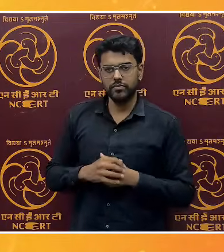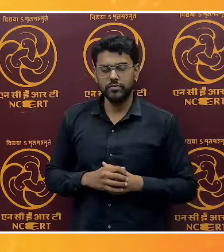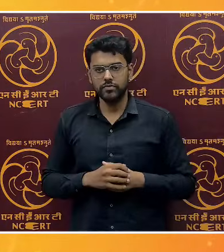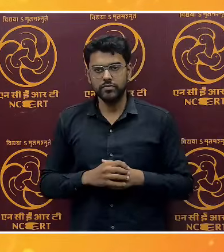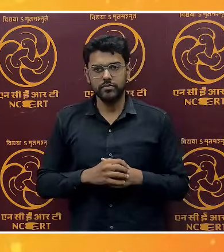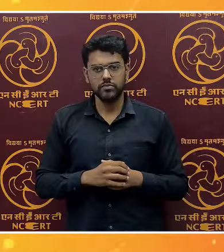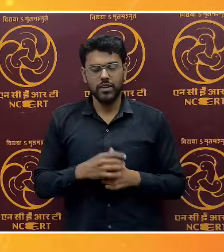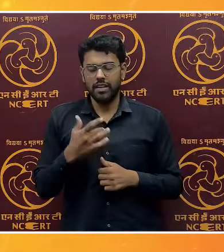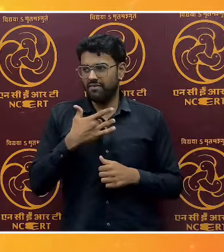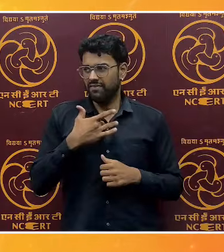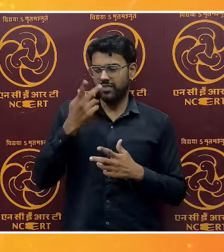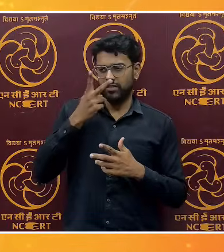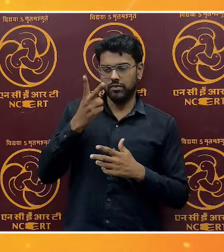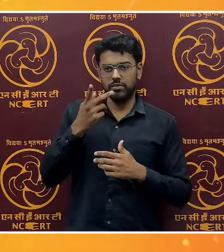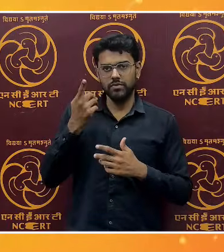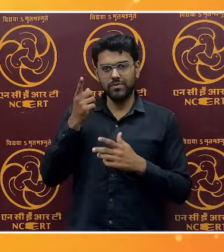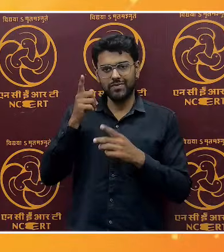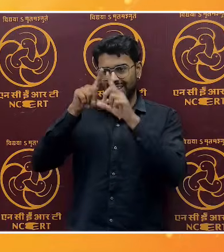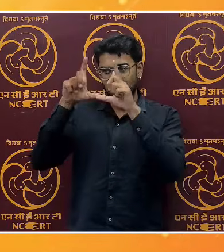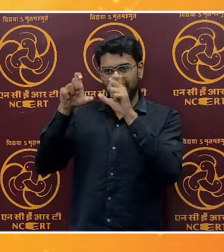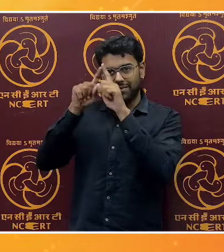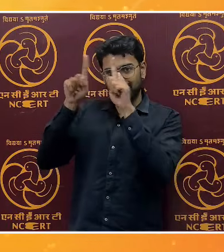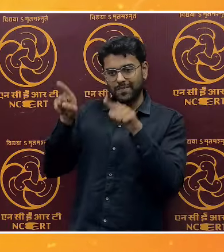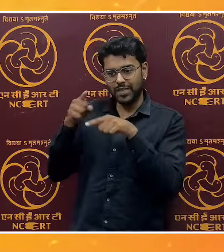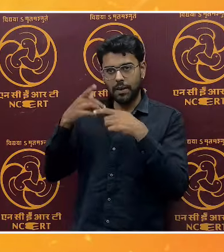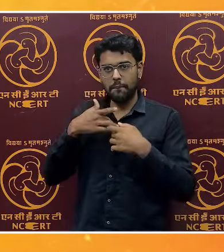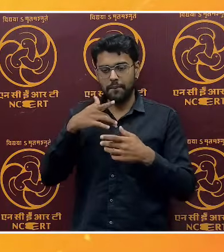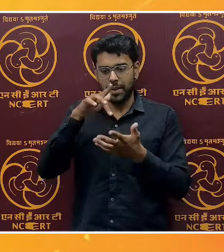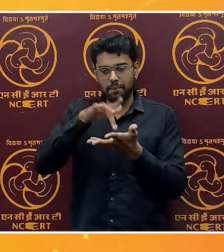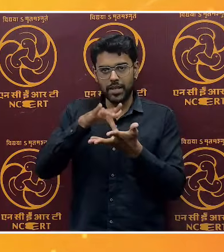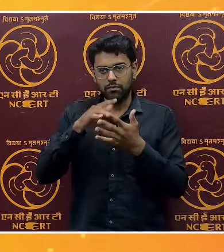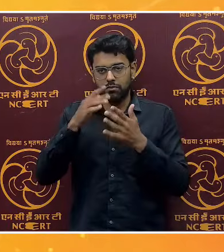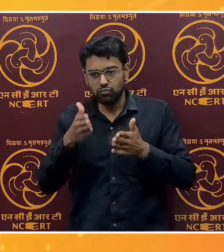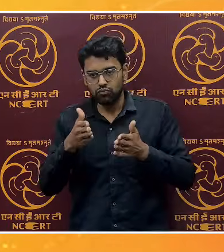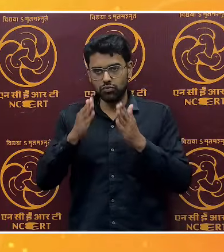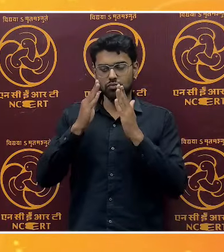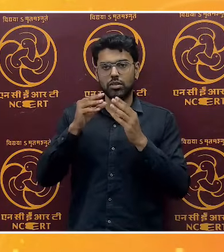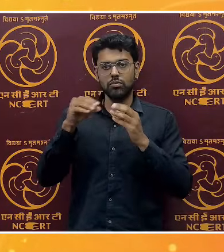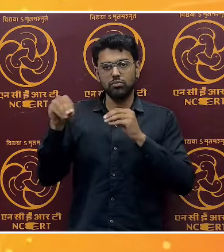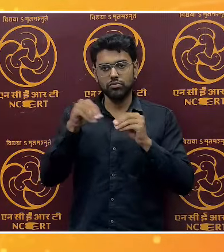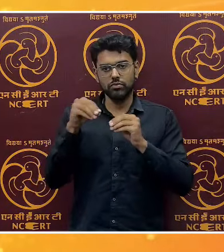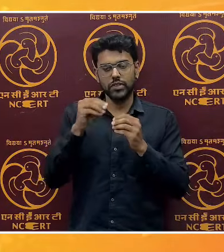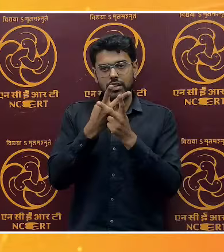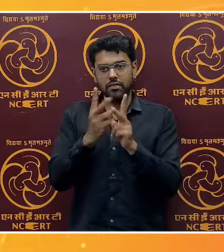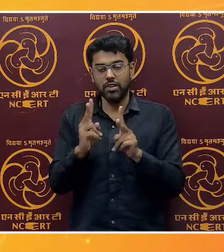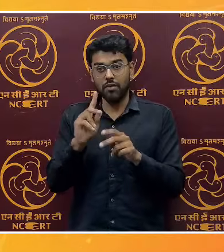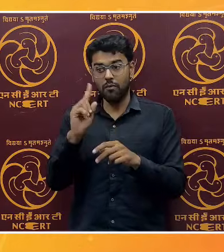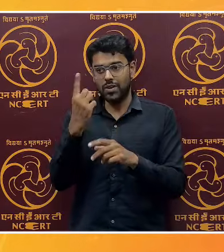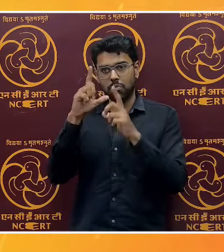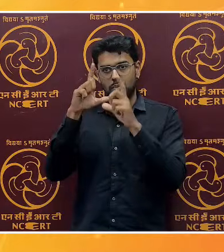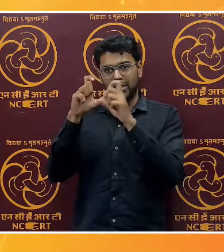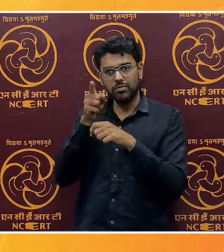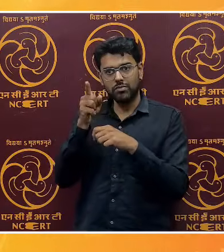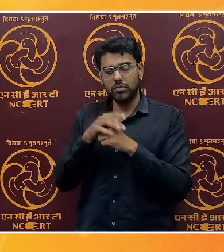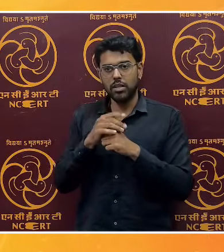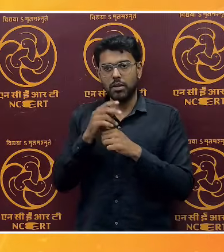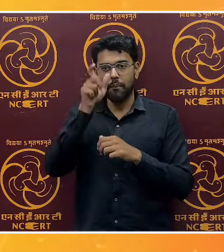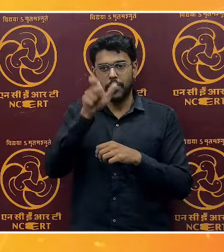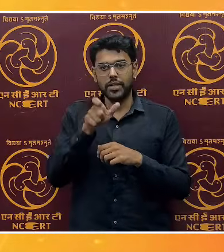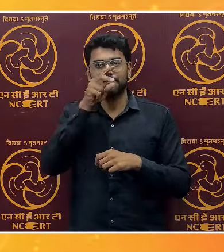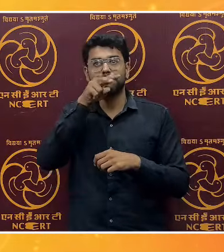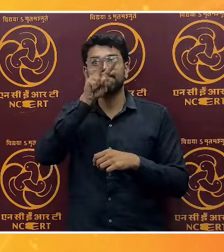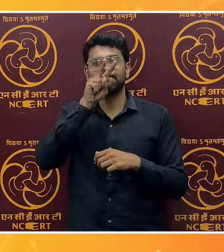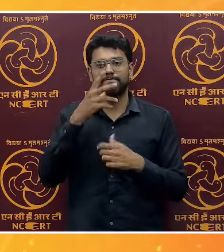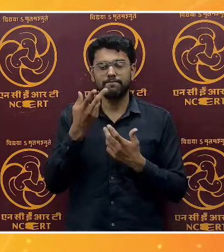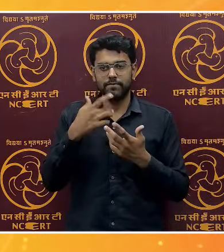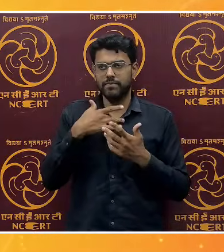Ma'am, in all these images, the posture is different. In the first image, the person is looking upward.